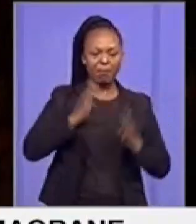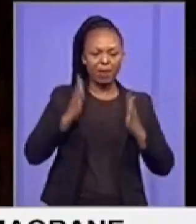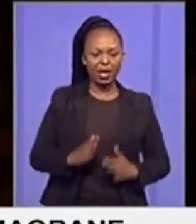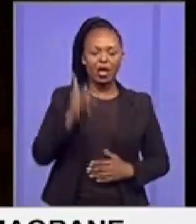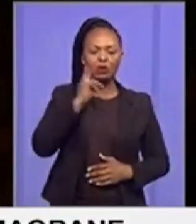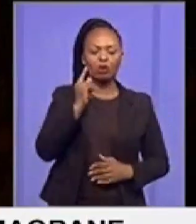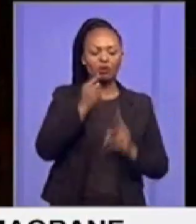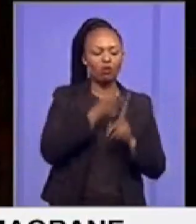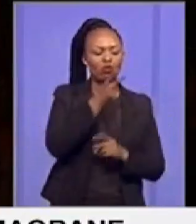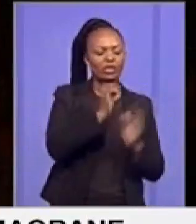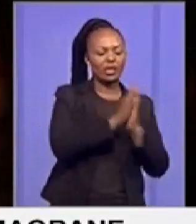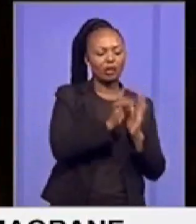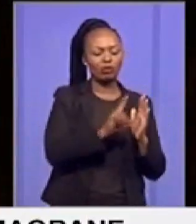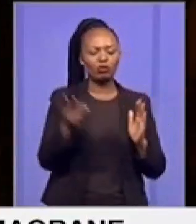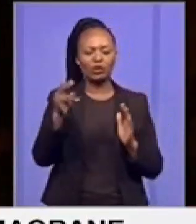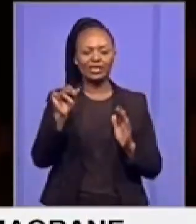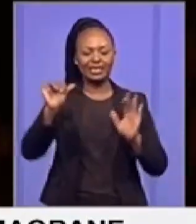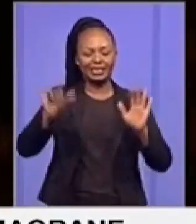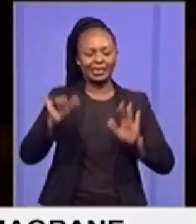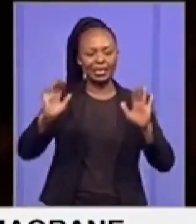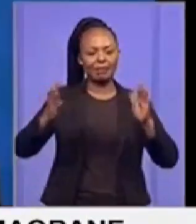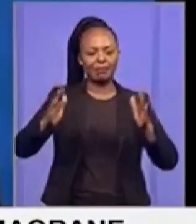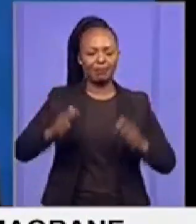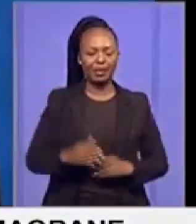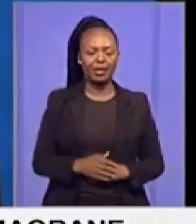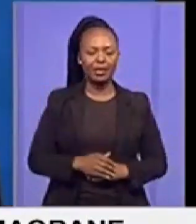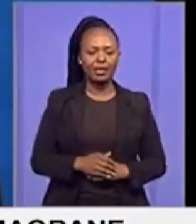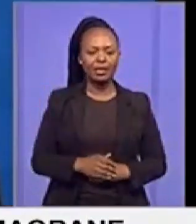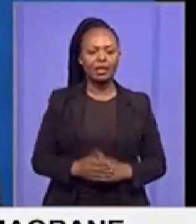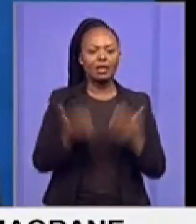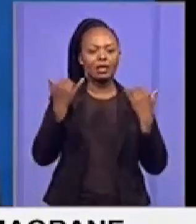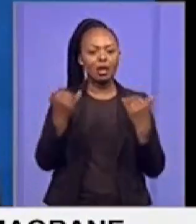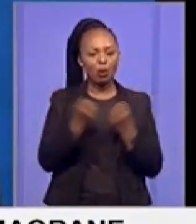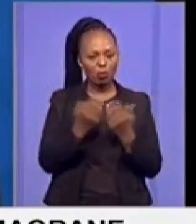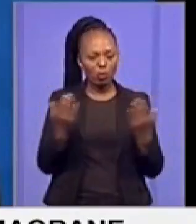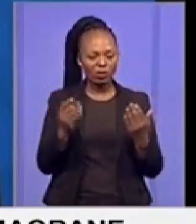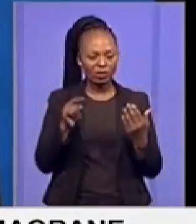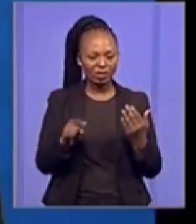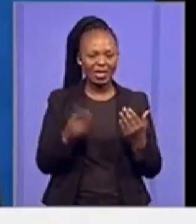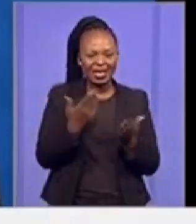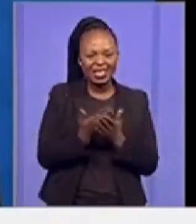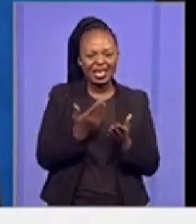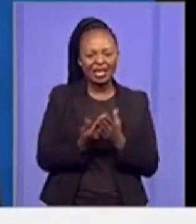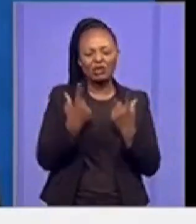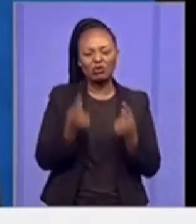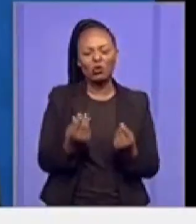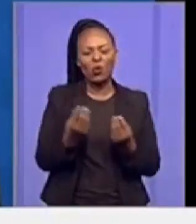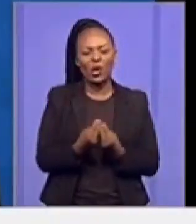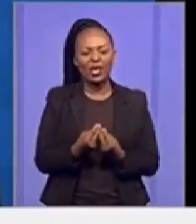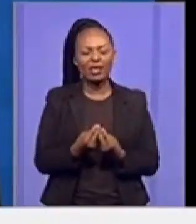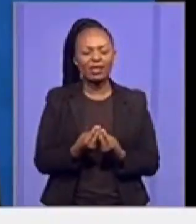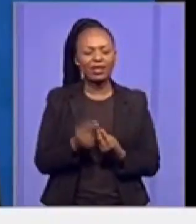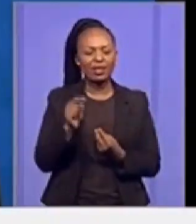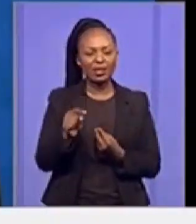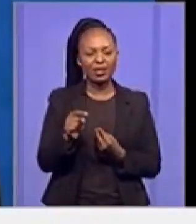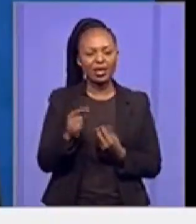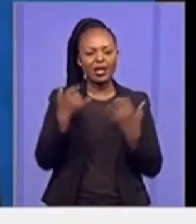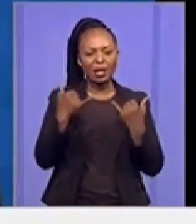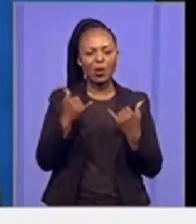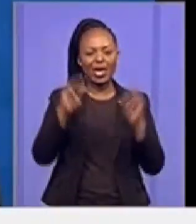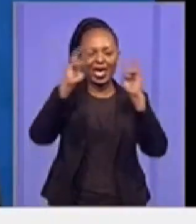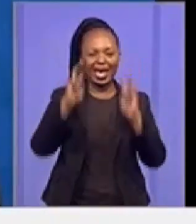tsa 2010 le 2016. We're in for tough times ahead. I think we could have really done with a